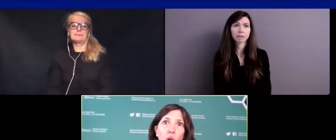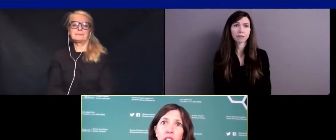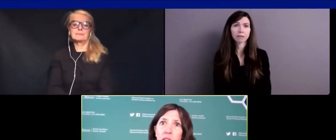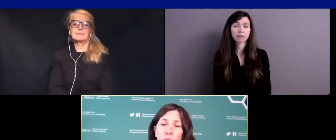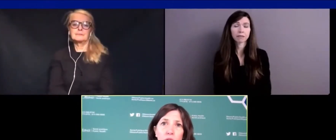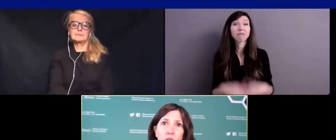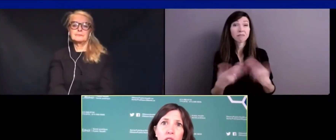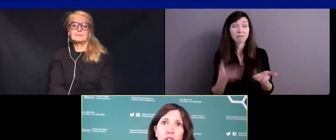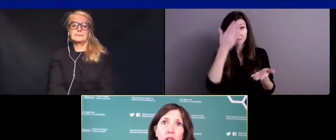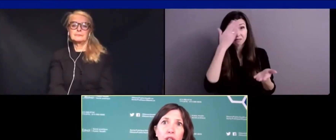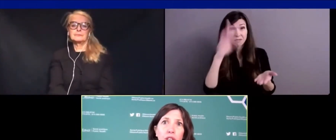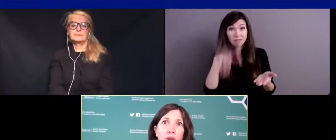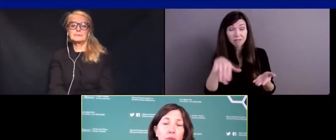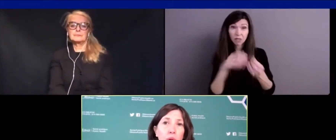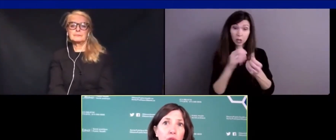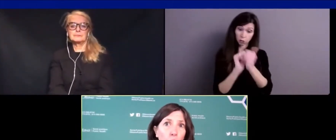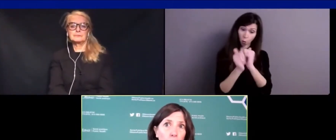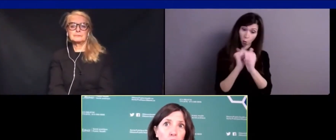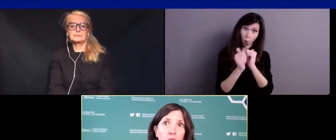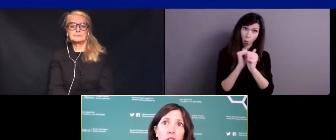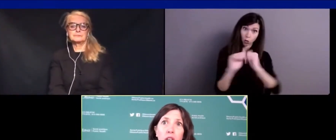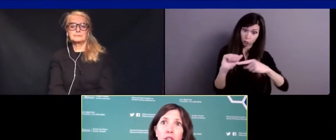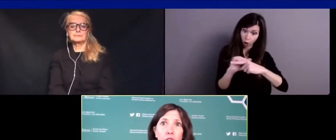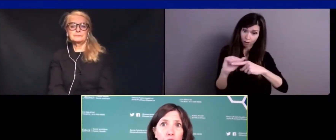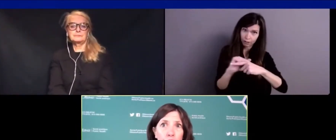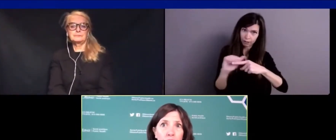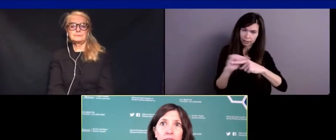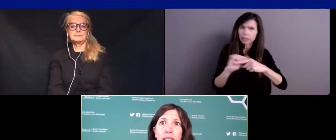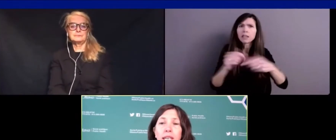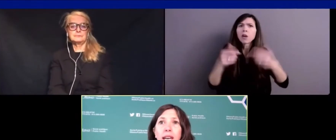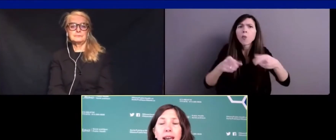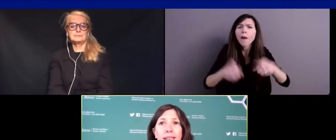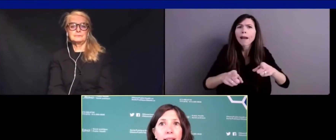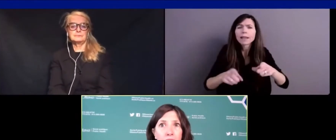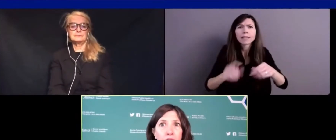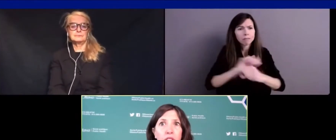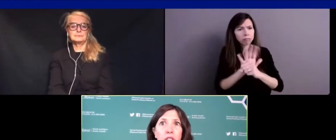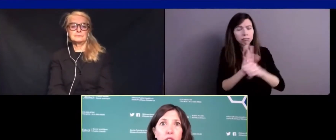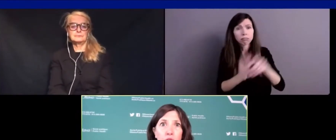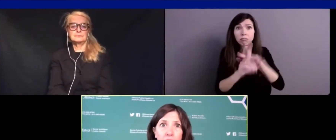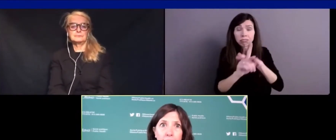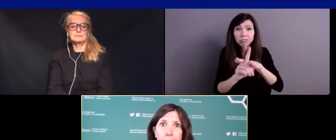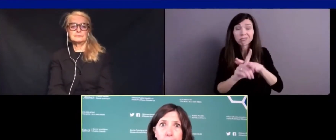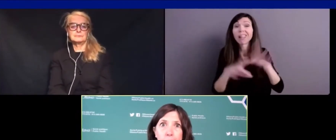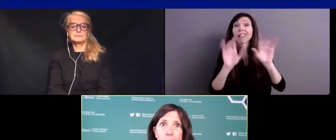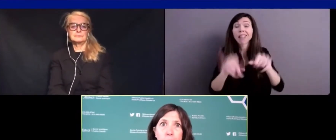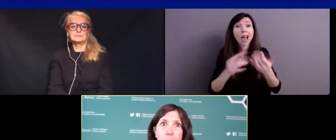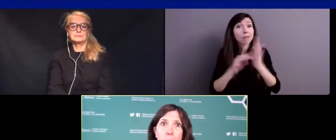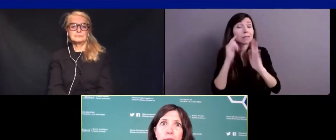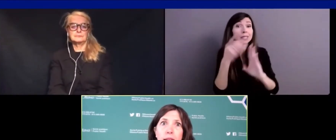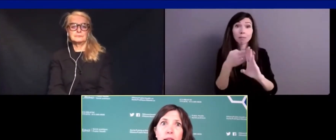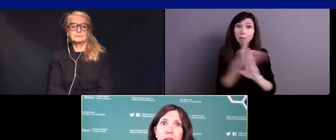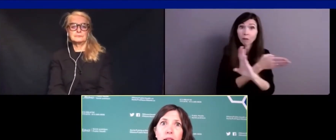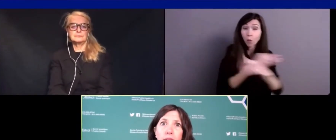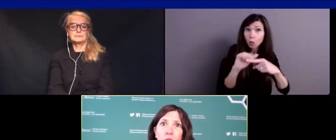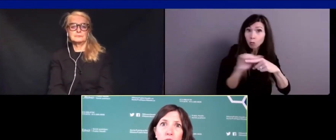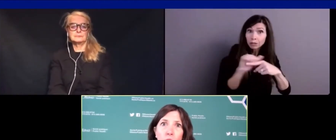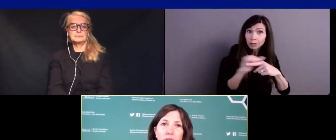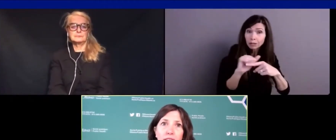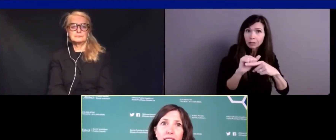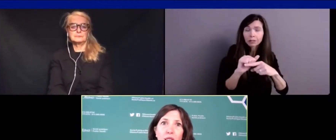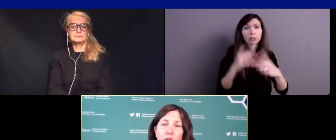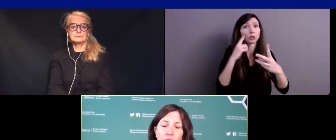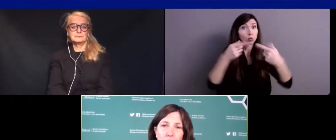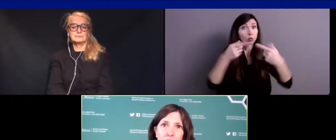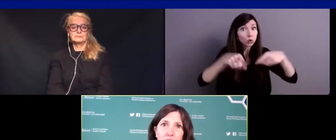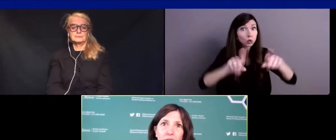or exposure occurred before, during, and after training. I